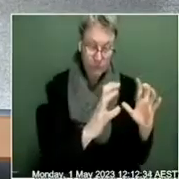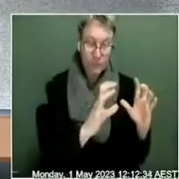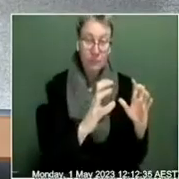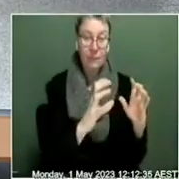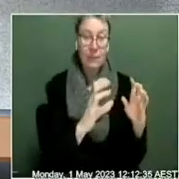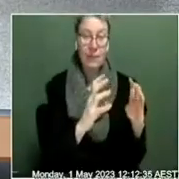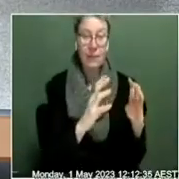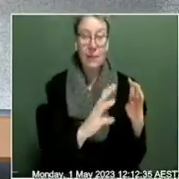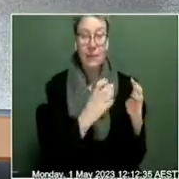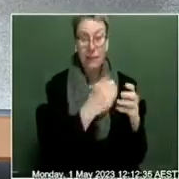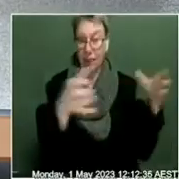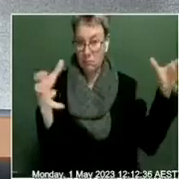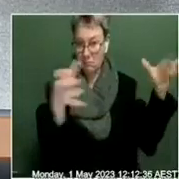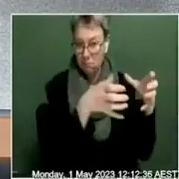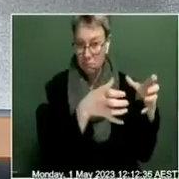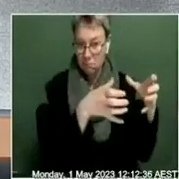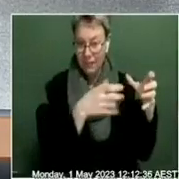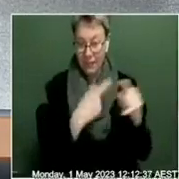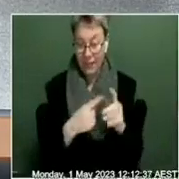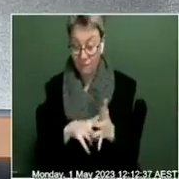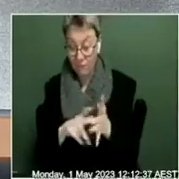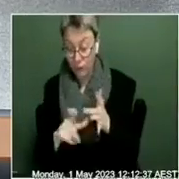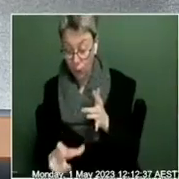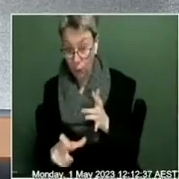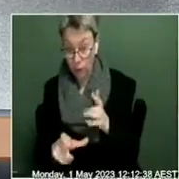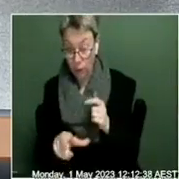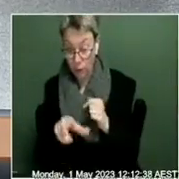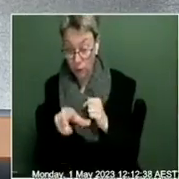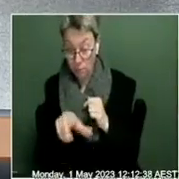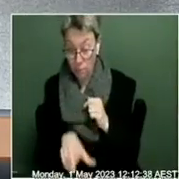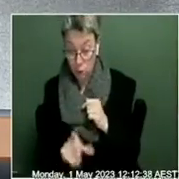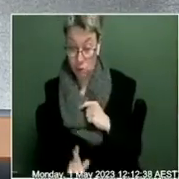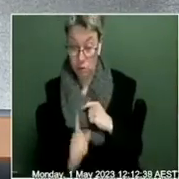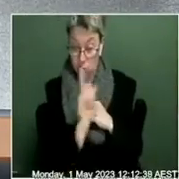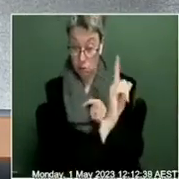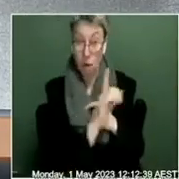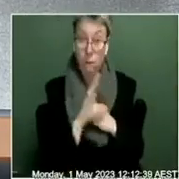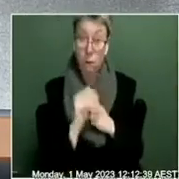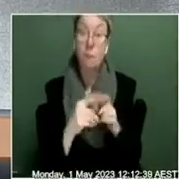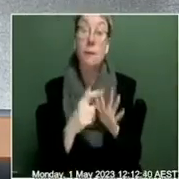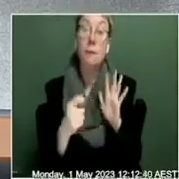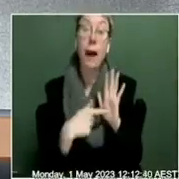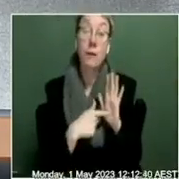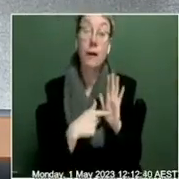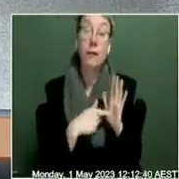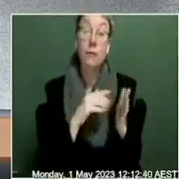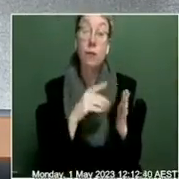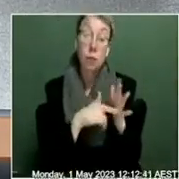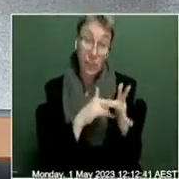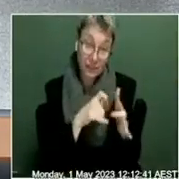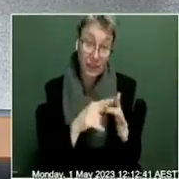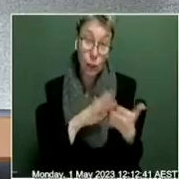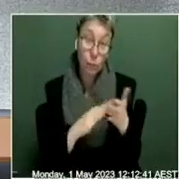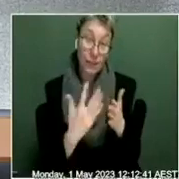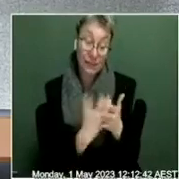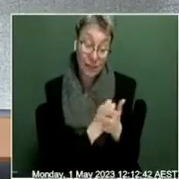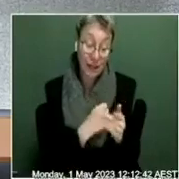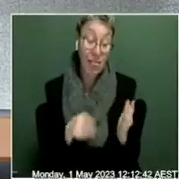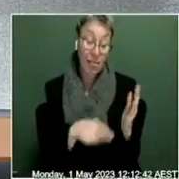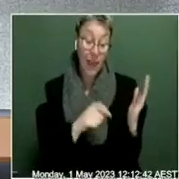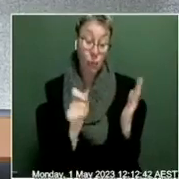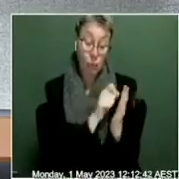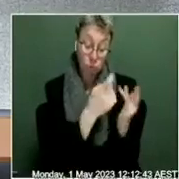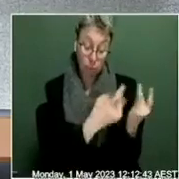be developing that report through, and you can see through the report there's lots of stakeholder consultation and consultation with